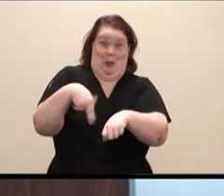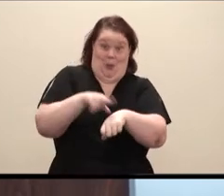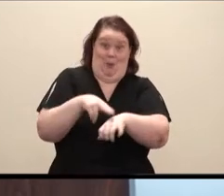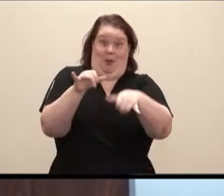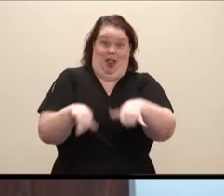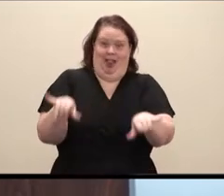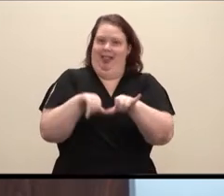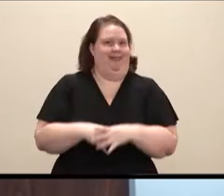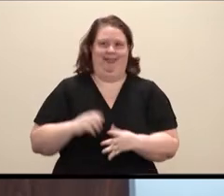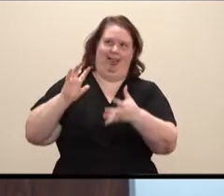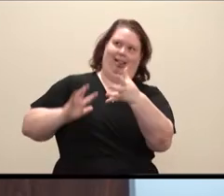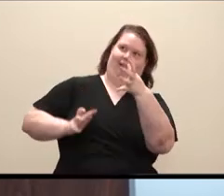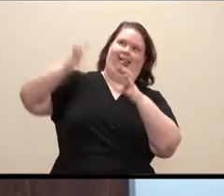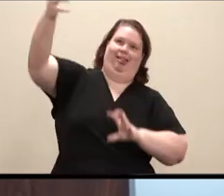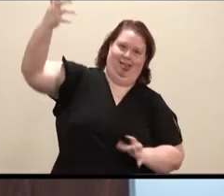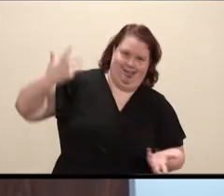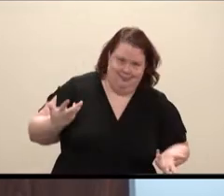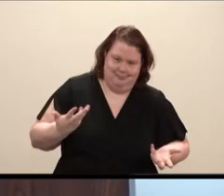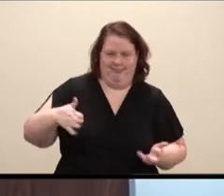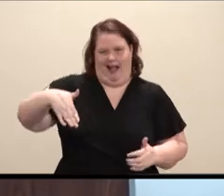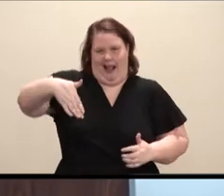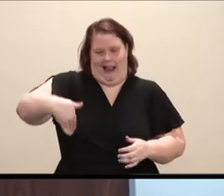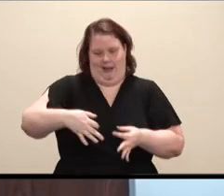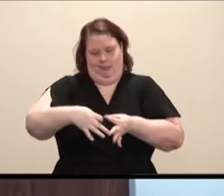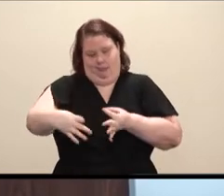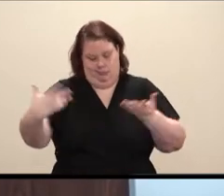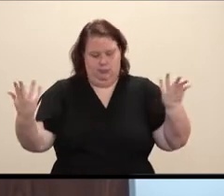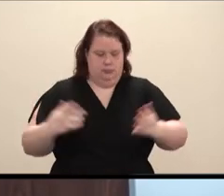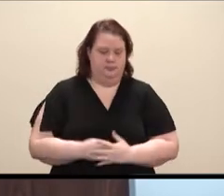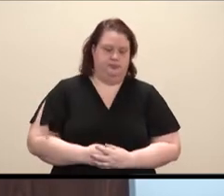this past year, so running a little bit late here.